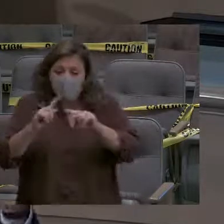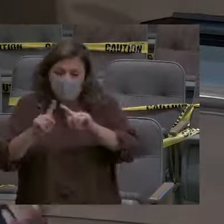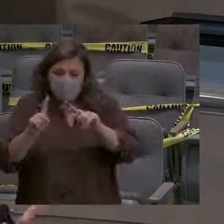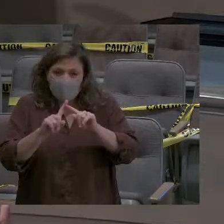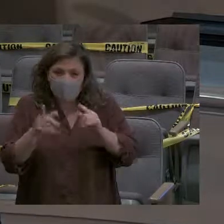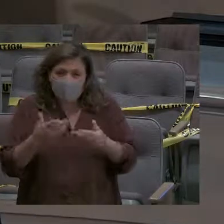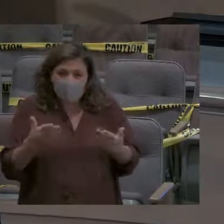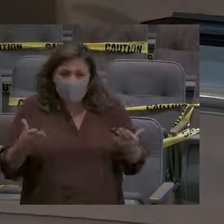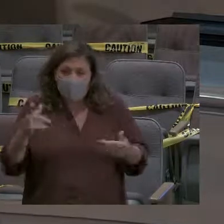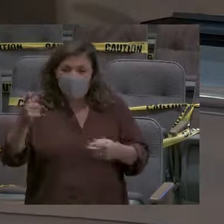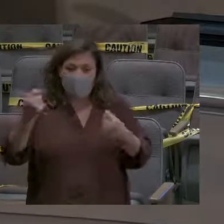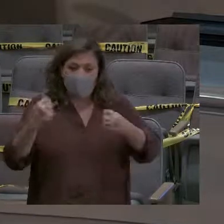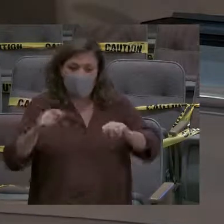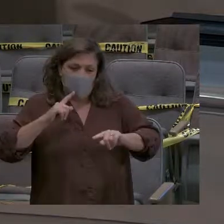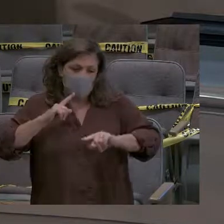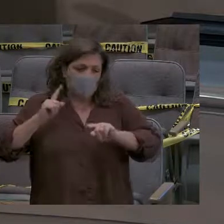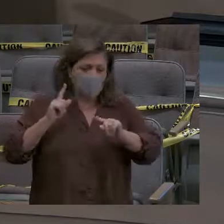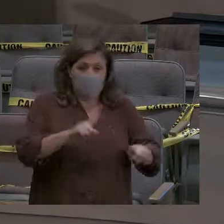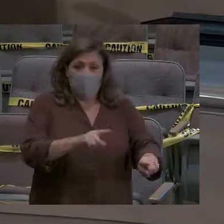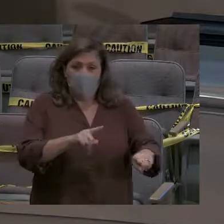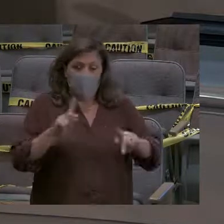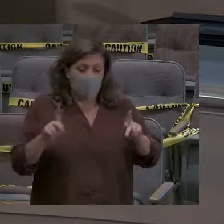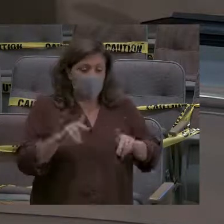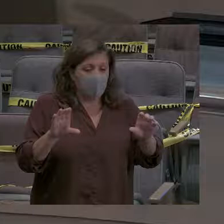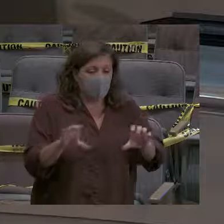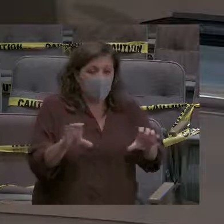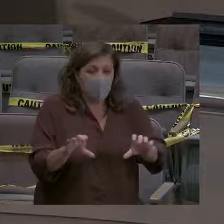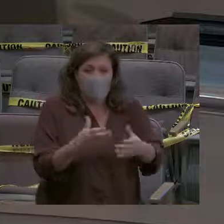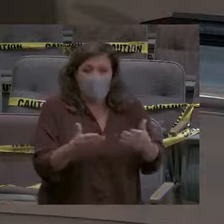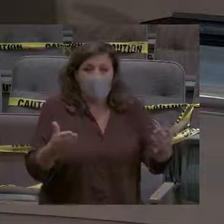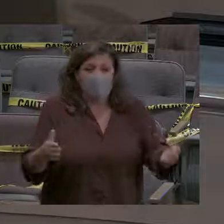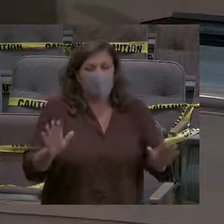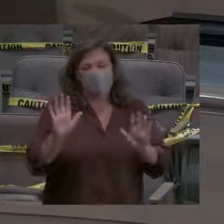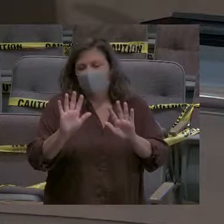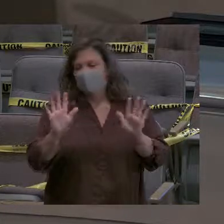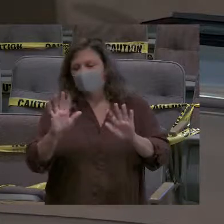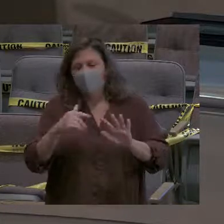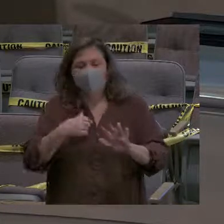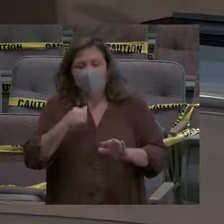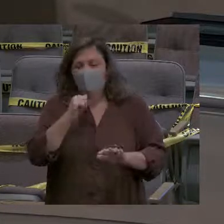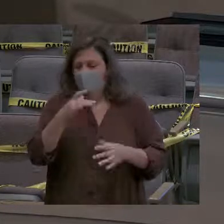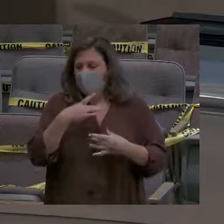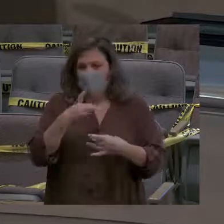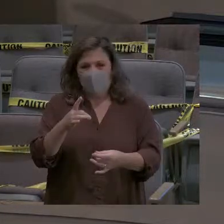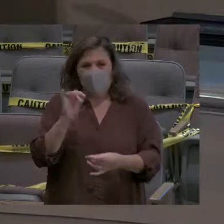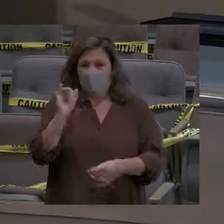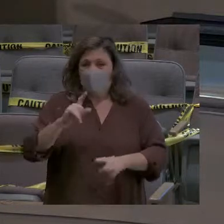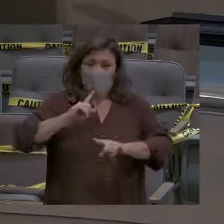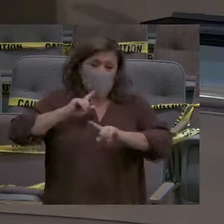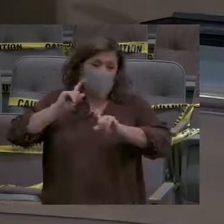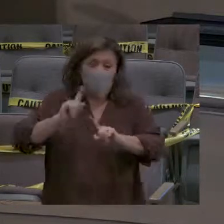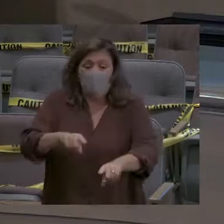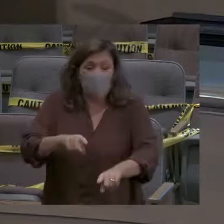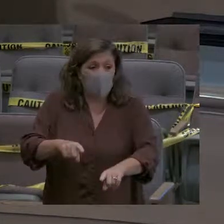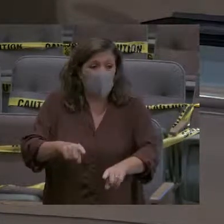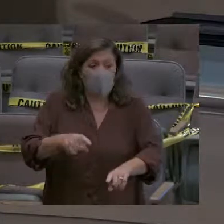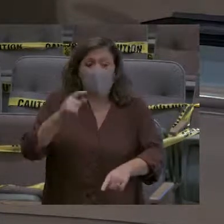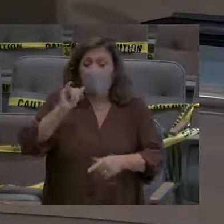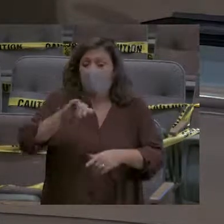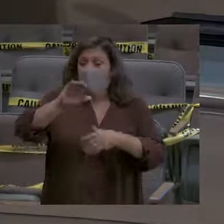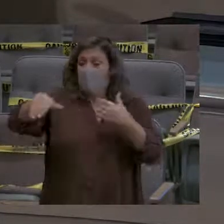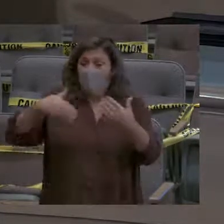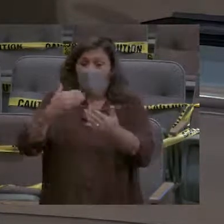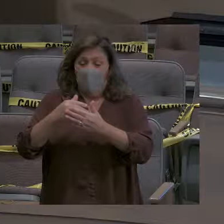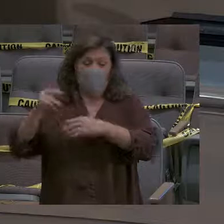things, and they tried to mandate that people do certain things. I'm not interested in mandating that every